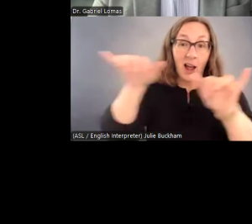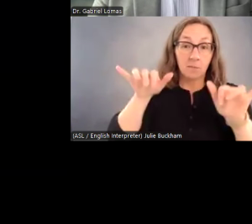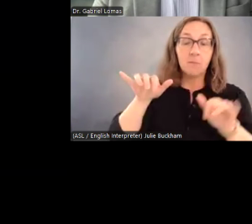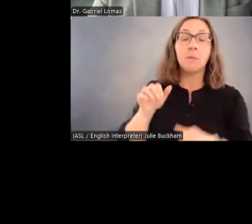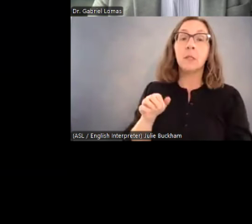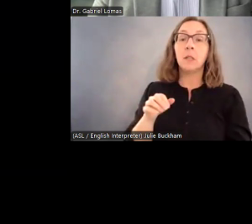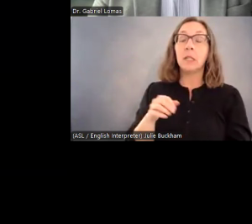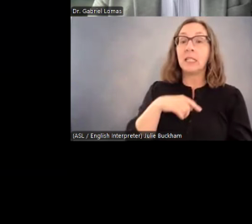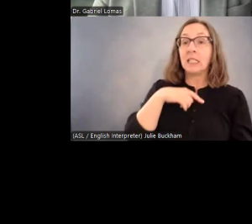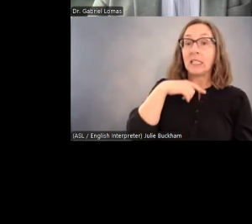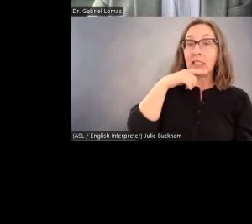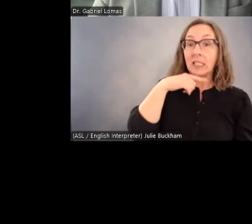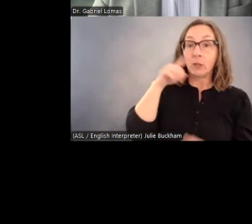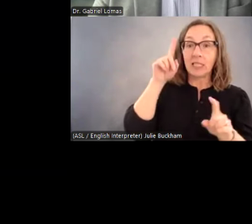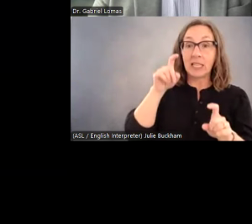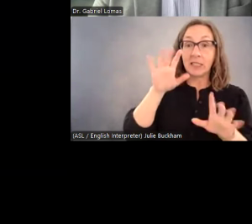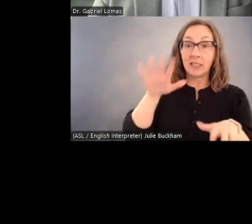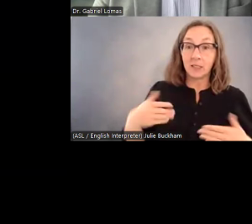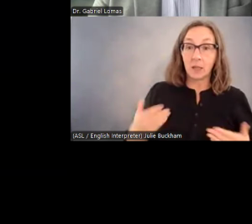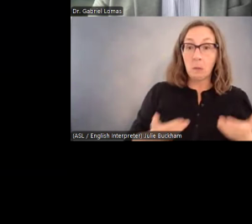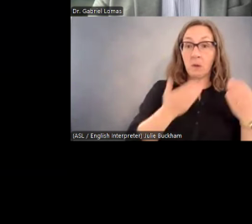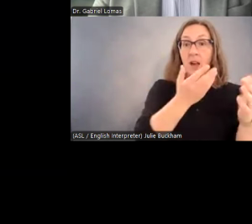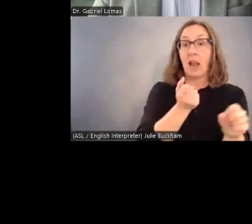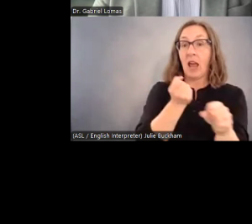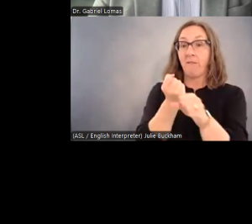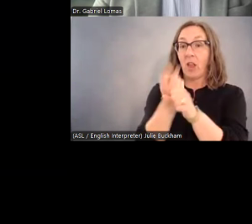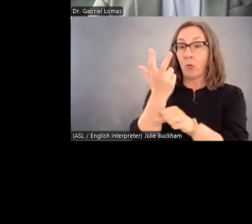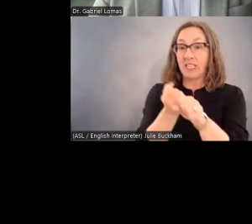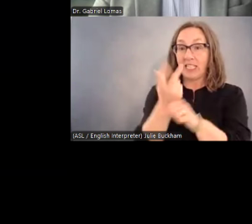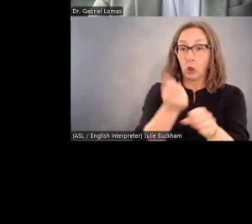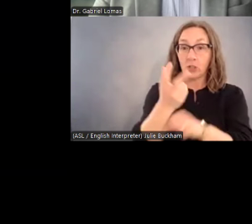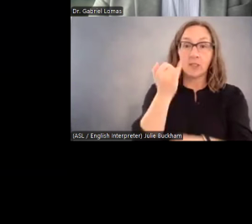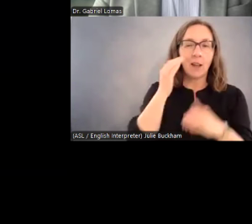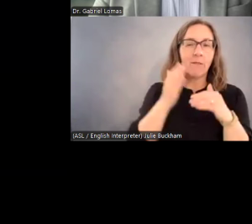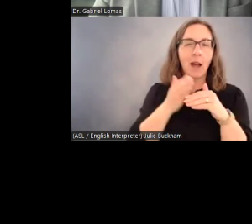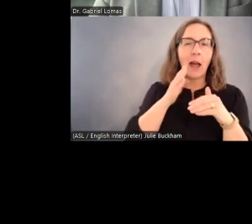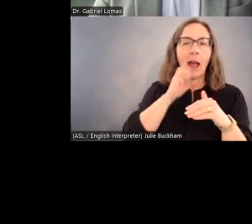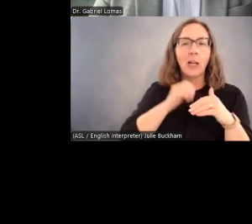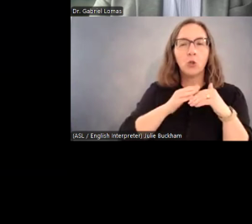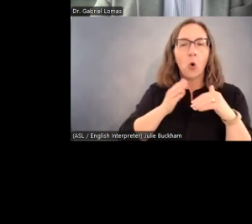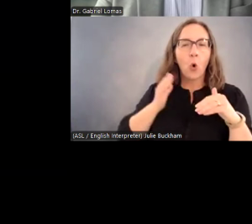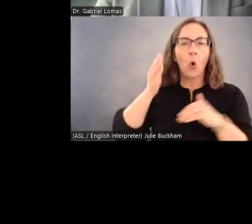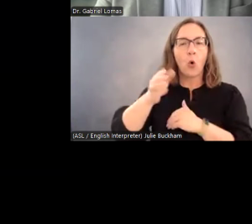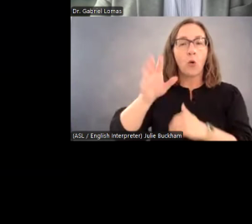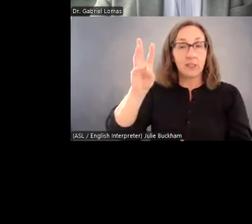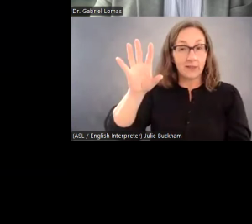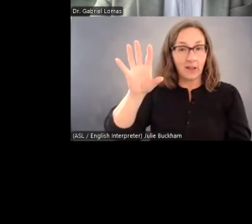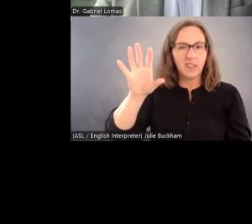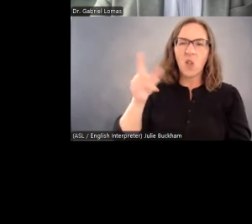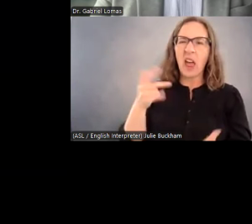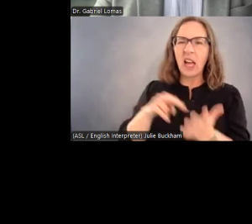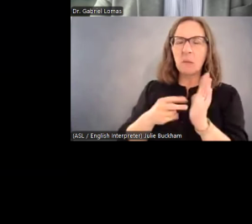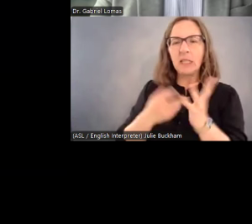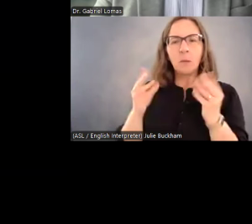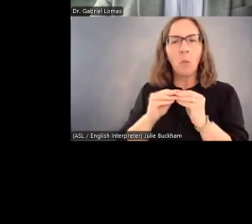hearing tests would be provided every 3 years if an individual is over 65. So that's getting more at that geriatric hearing